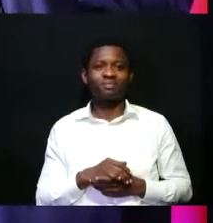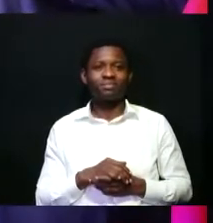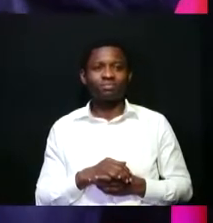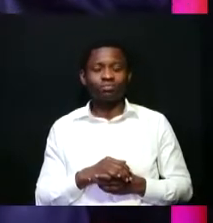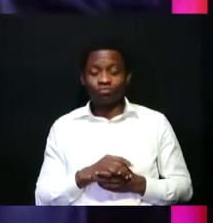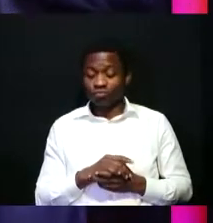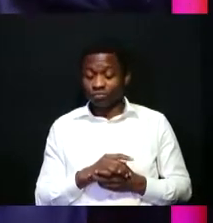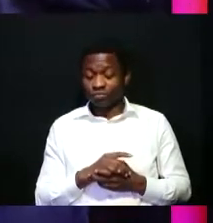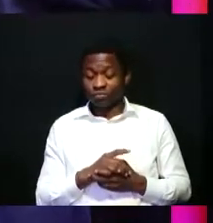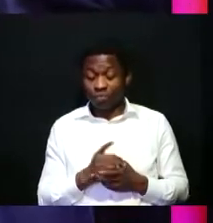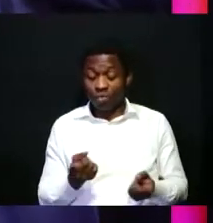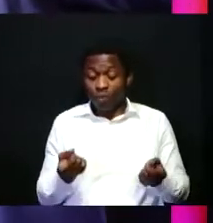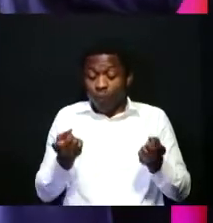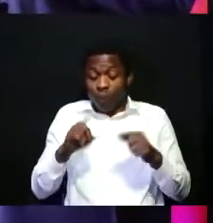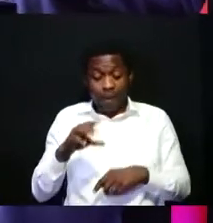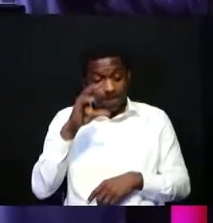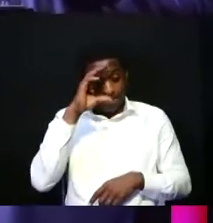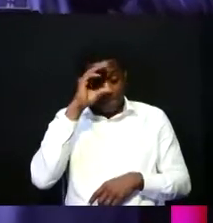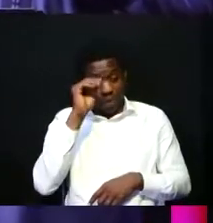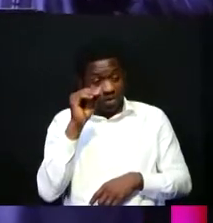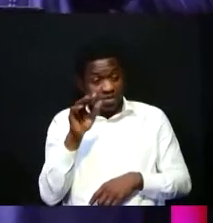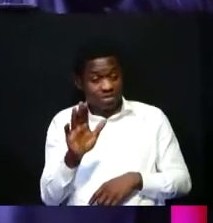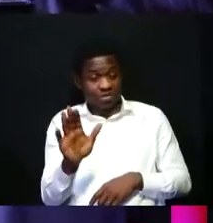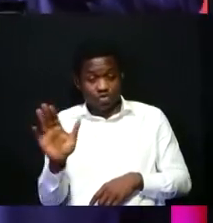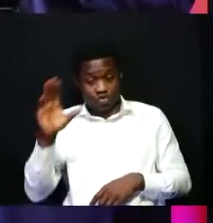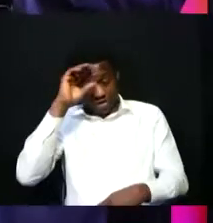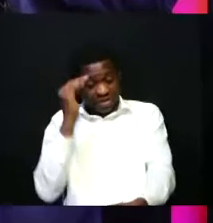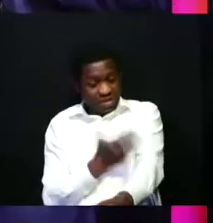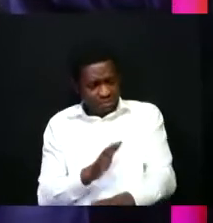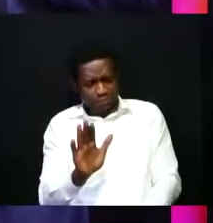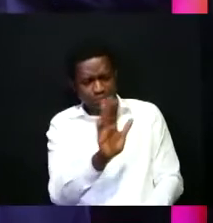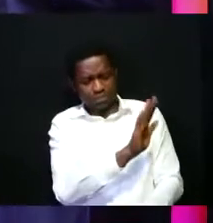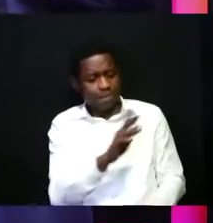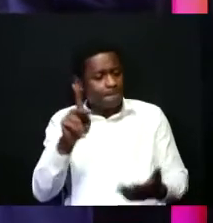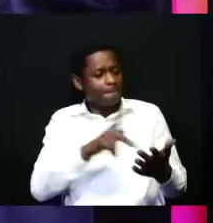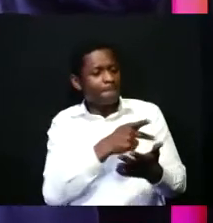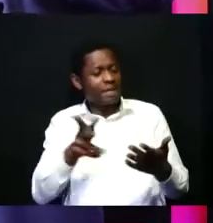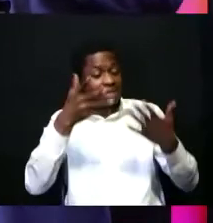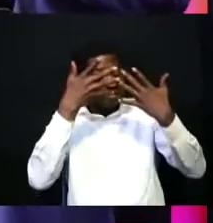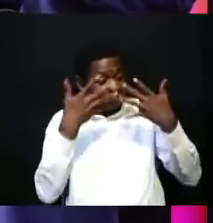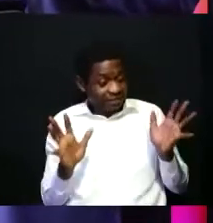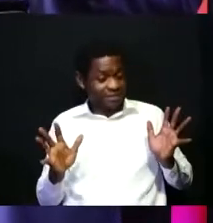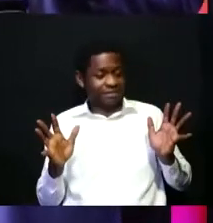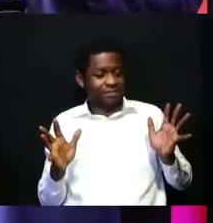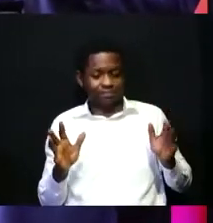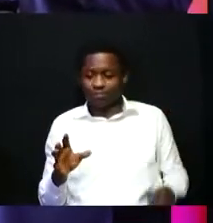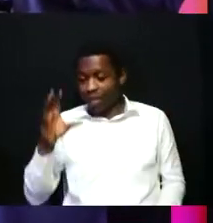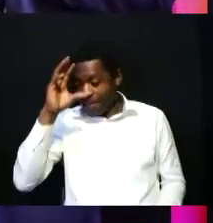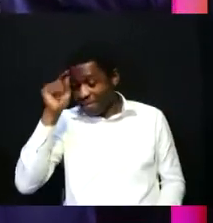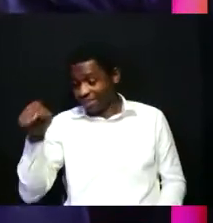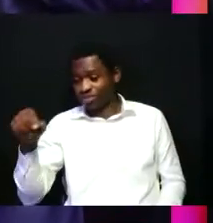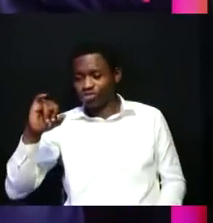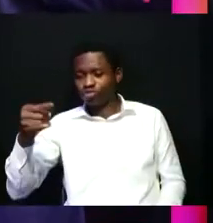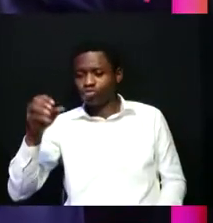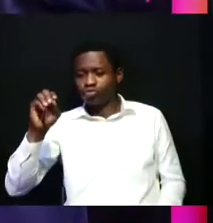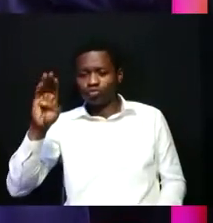a period of feasting had run its course, Job will make arrangements for them to